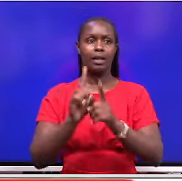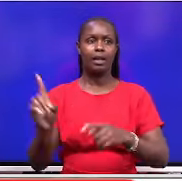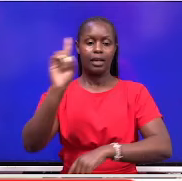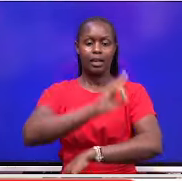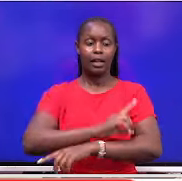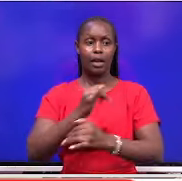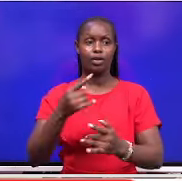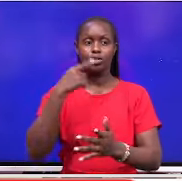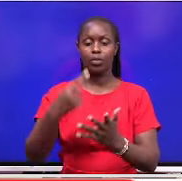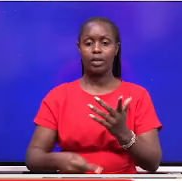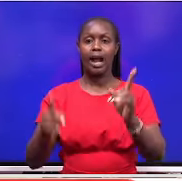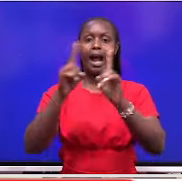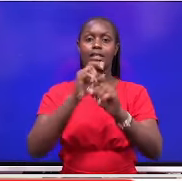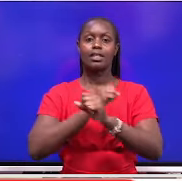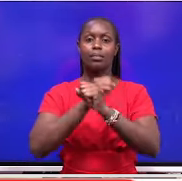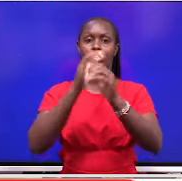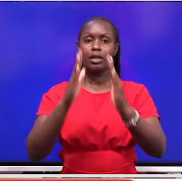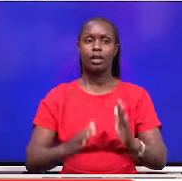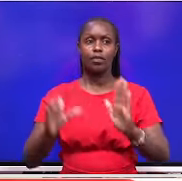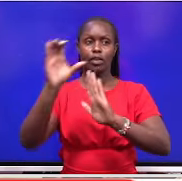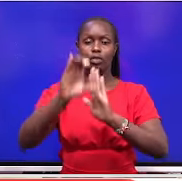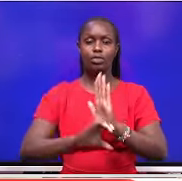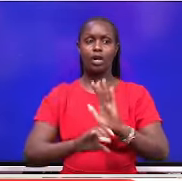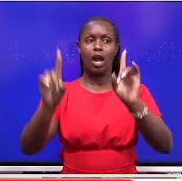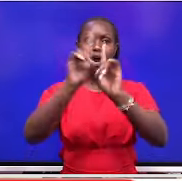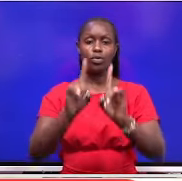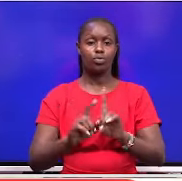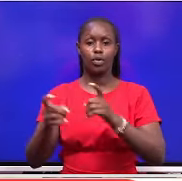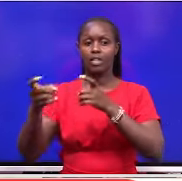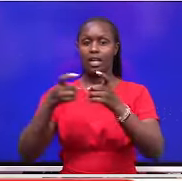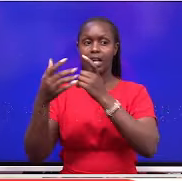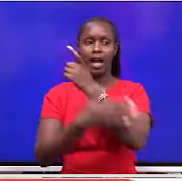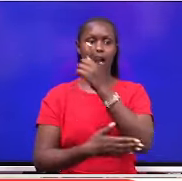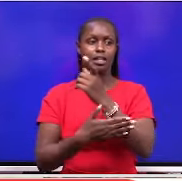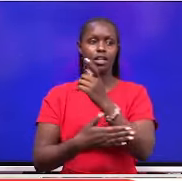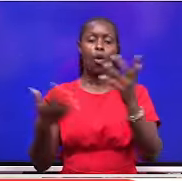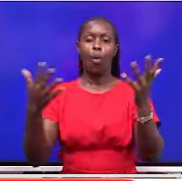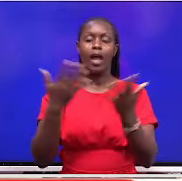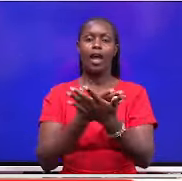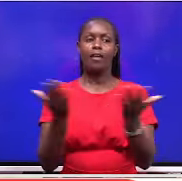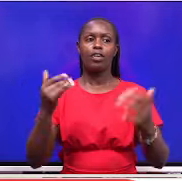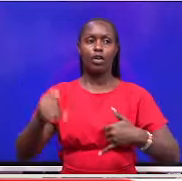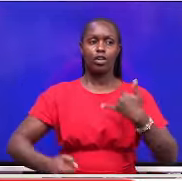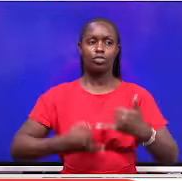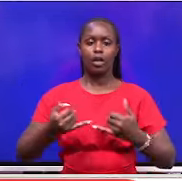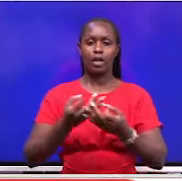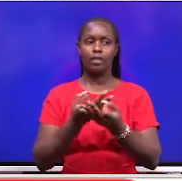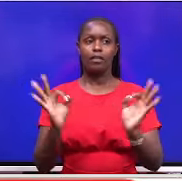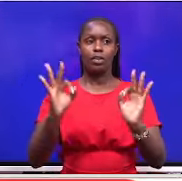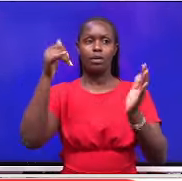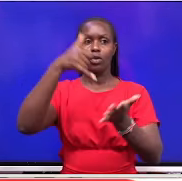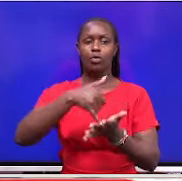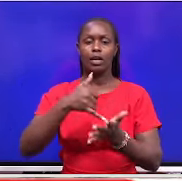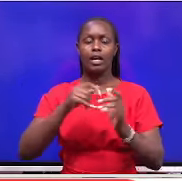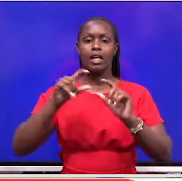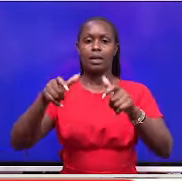himself as the protector of the Constitution and is running a country where everybody enjoys their freedoms, including the media. Now